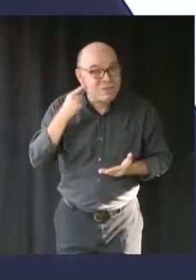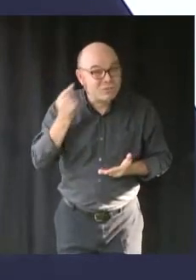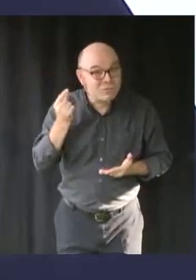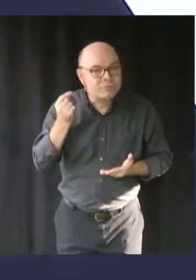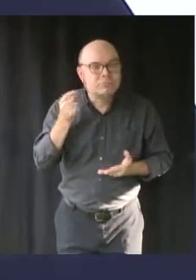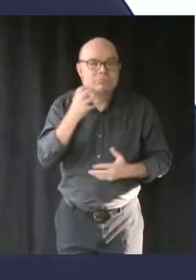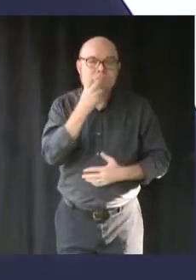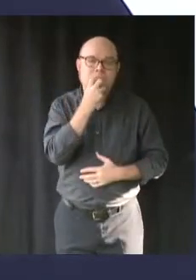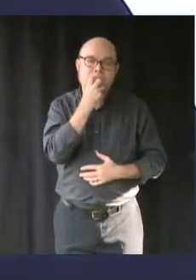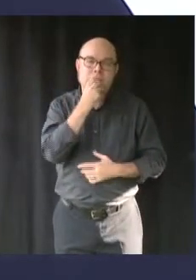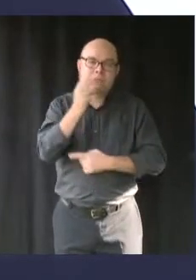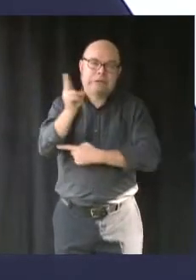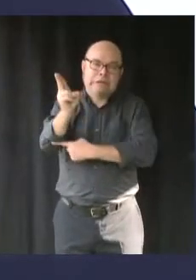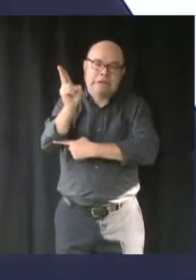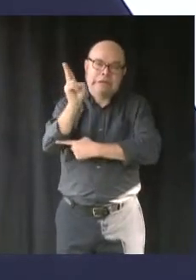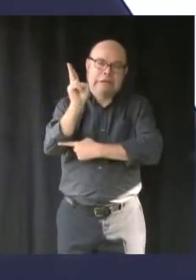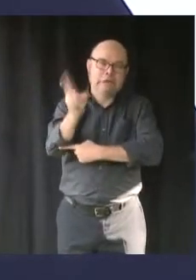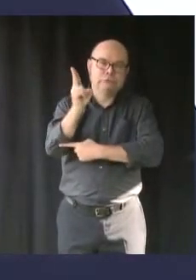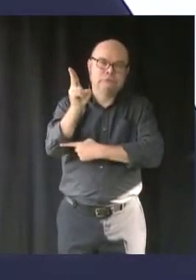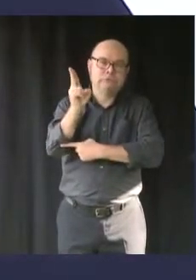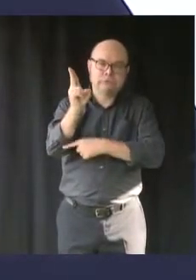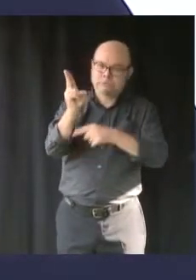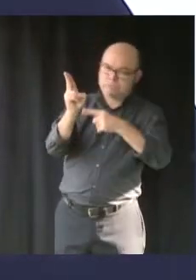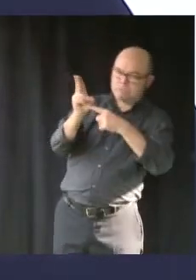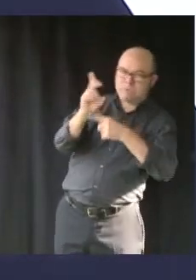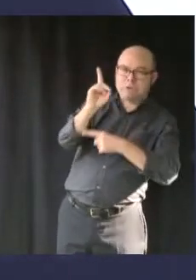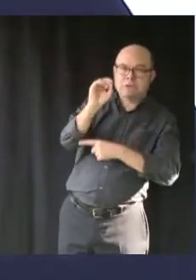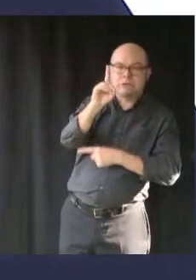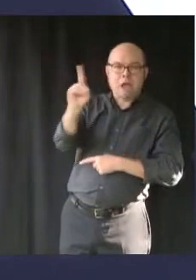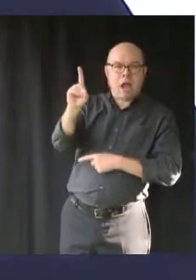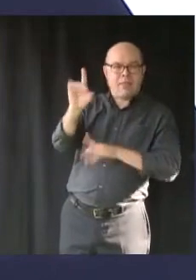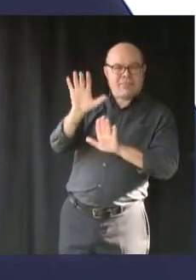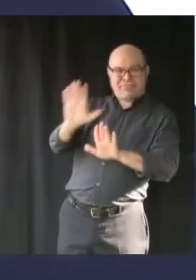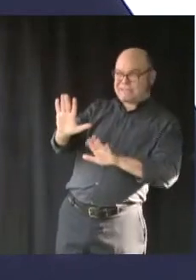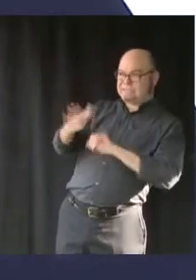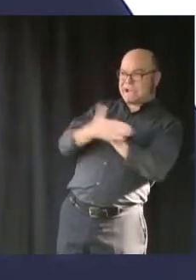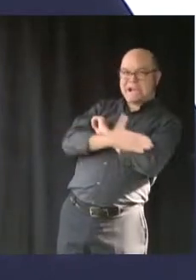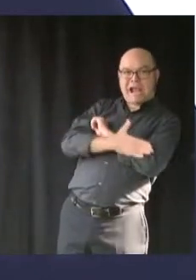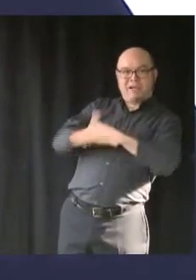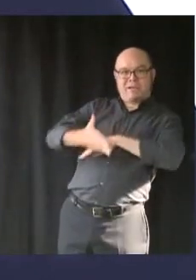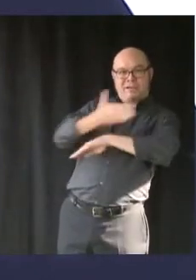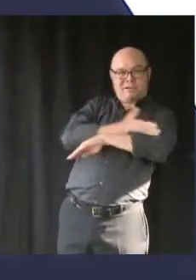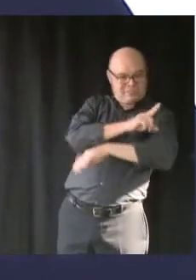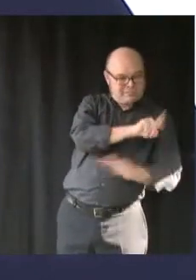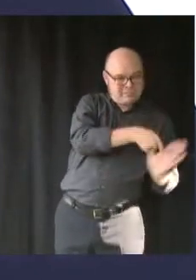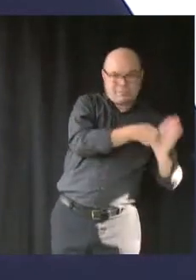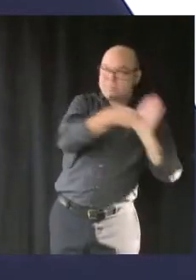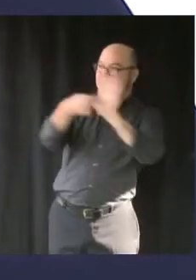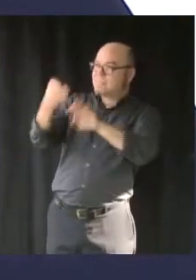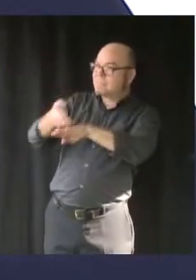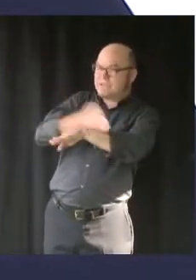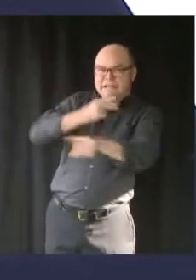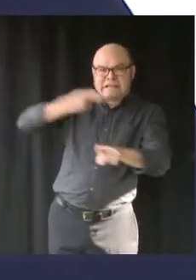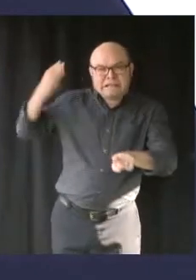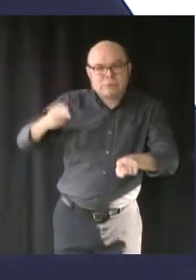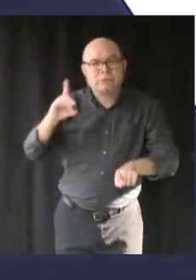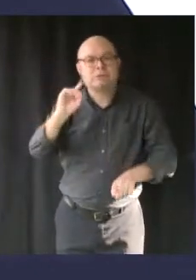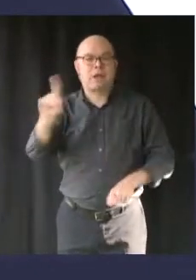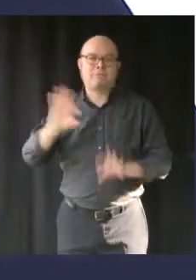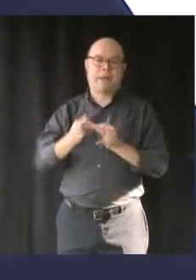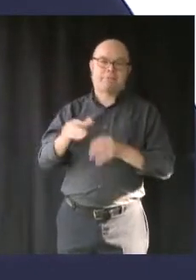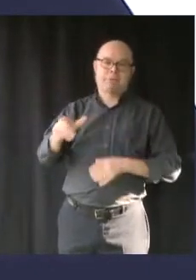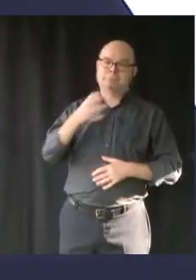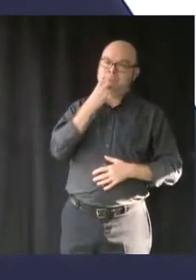family in making this a better nation. He is poised in the coming weeks to transform this